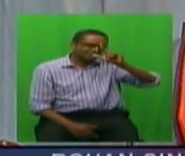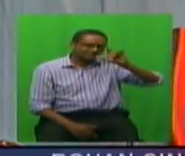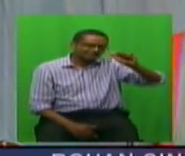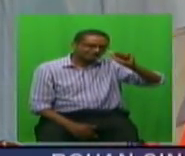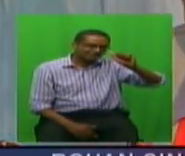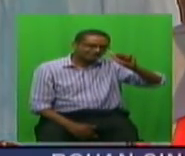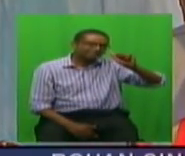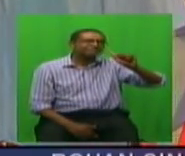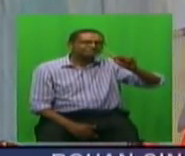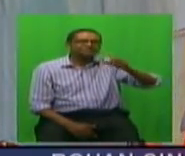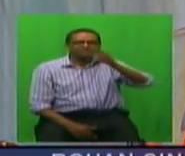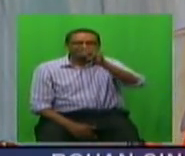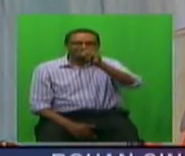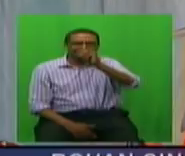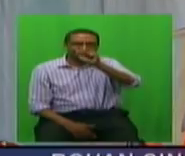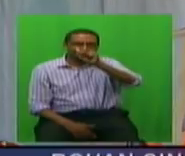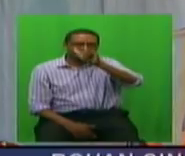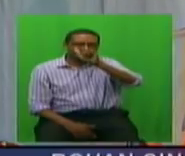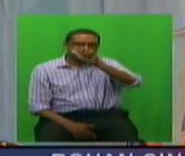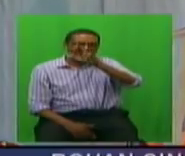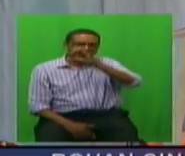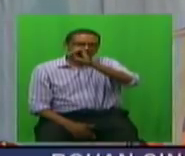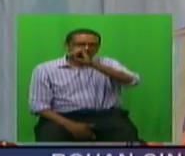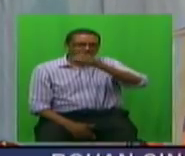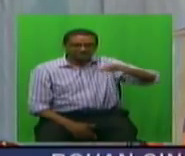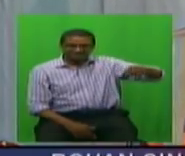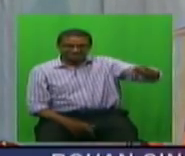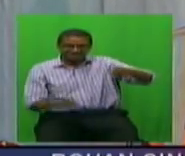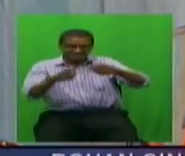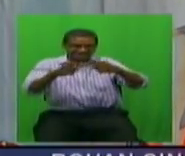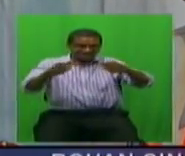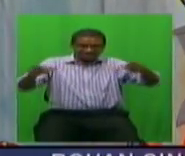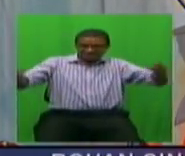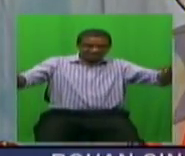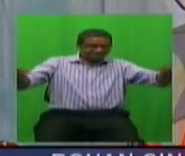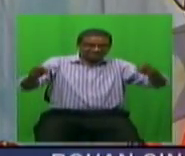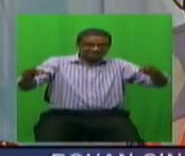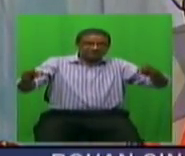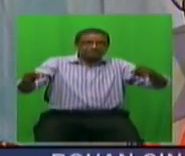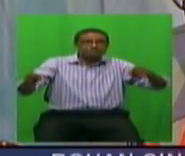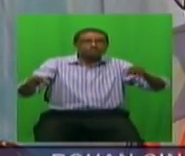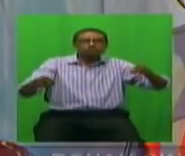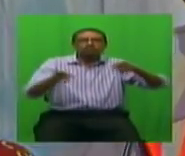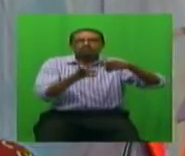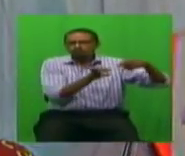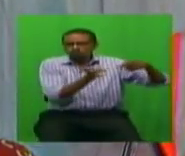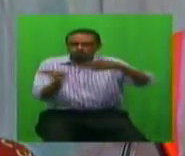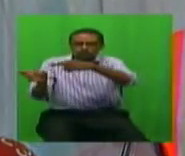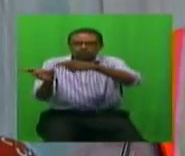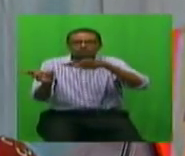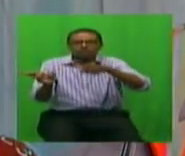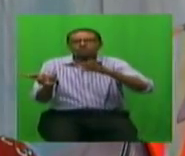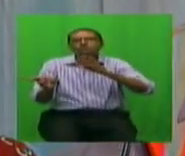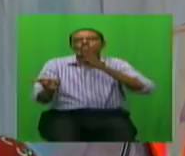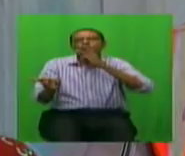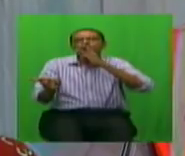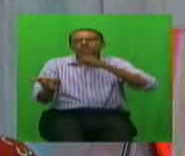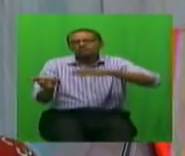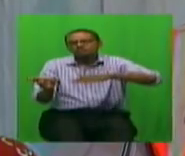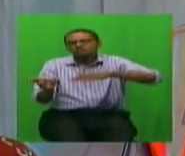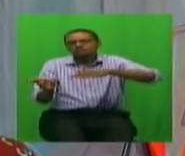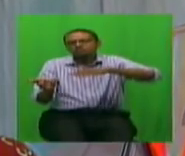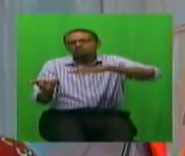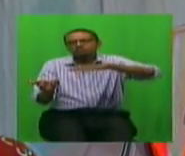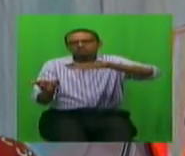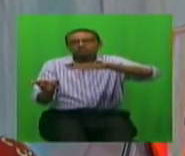at some point we still have about 12 inches of water on the roadway. However, that doesn't stop the trucks